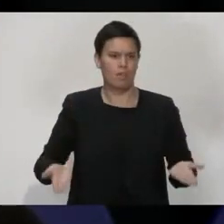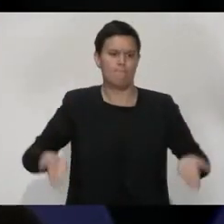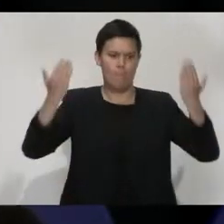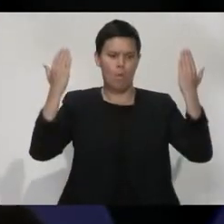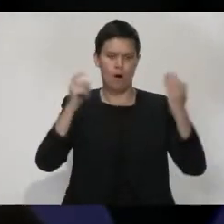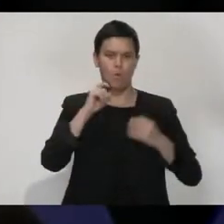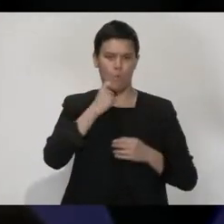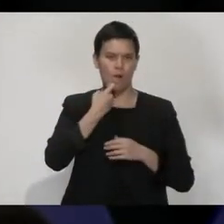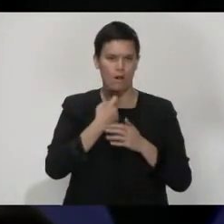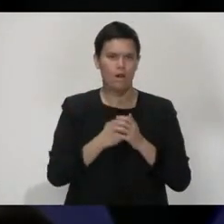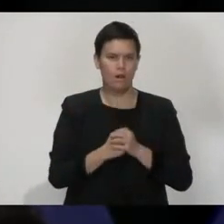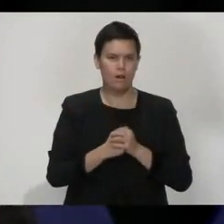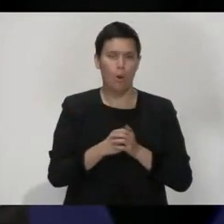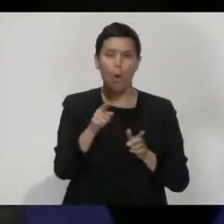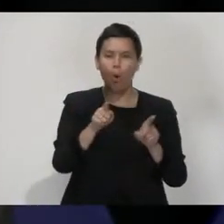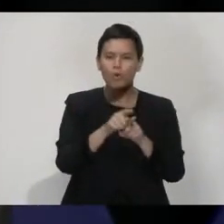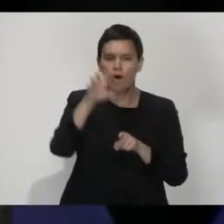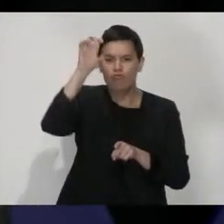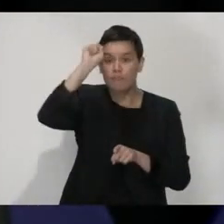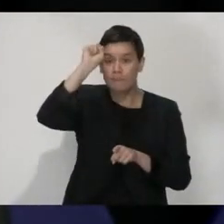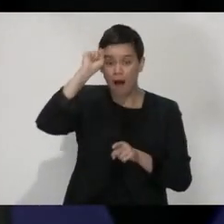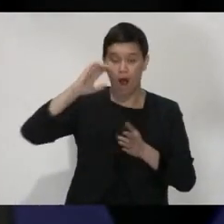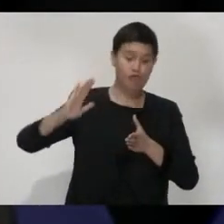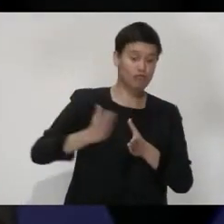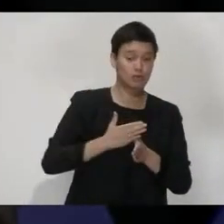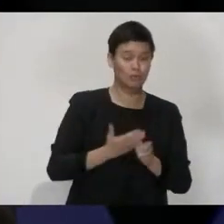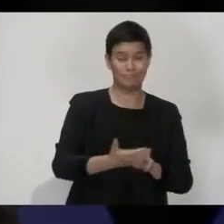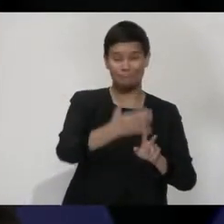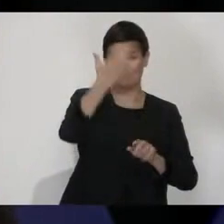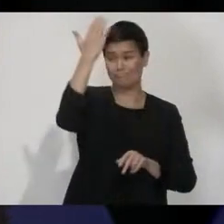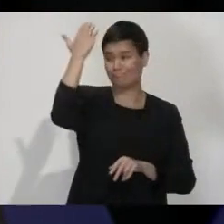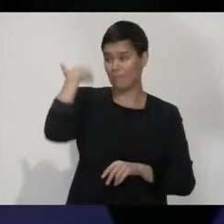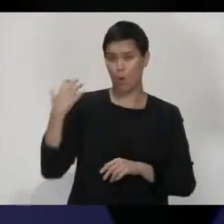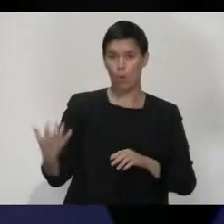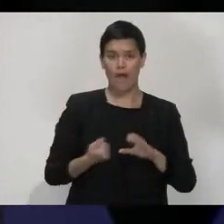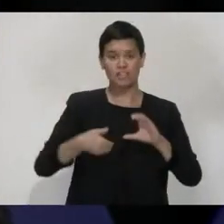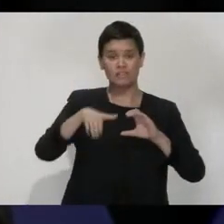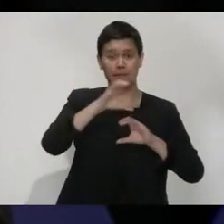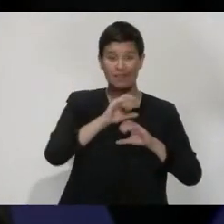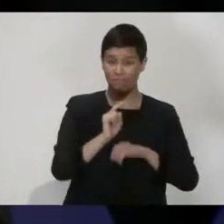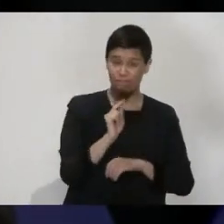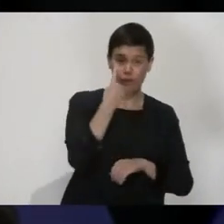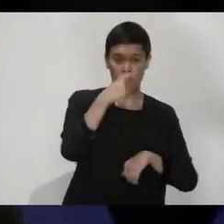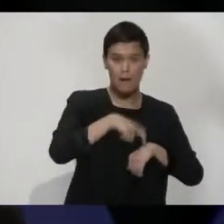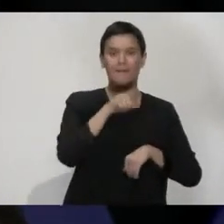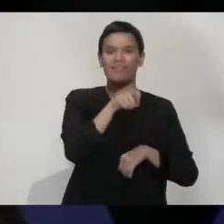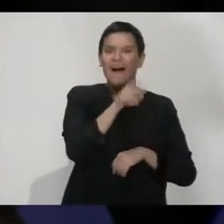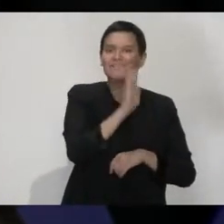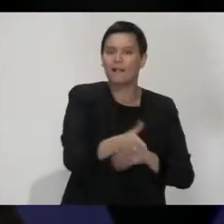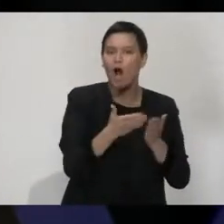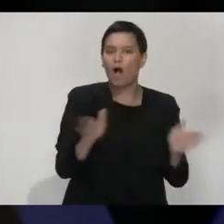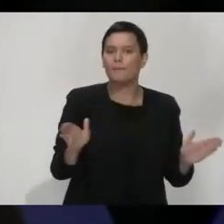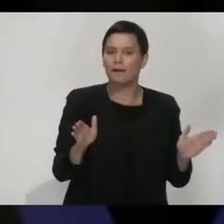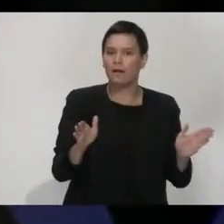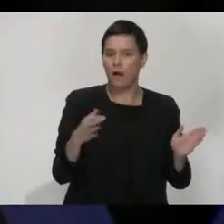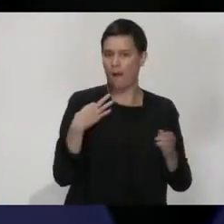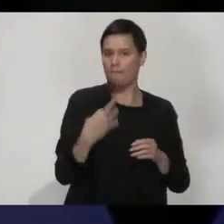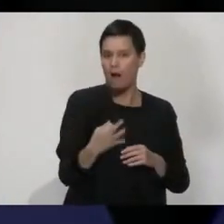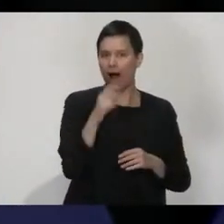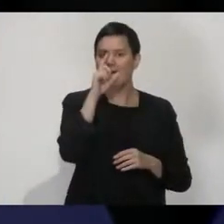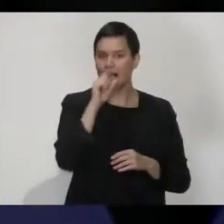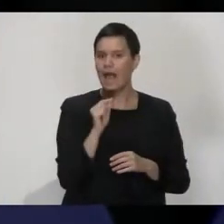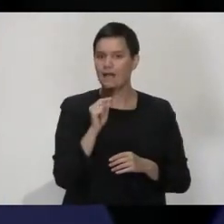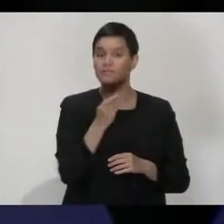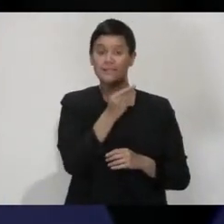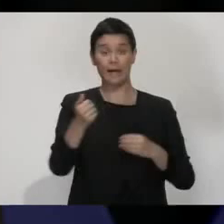still open for the original 8-week extension, and we've seen significant growth there. So we knew that a number of businesses would now